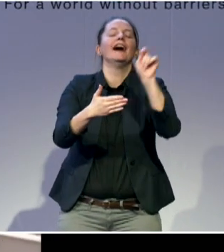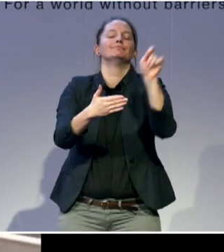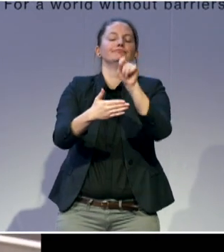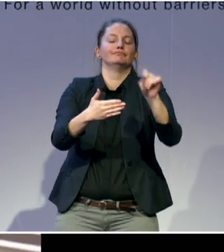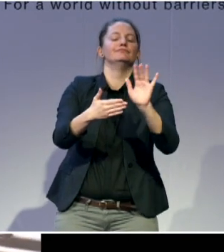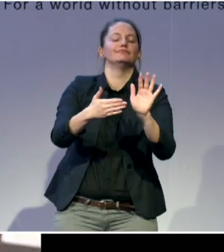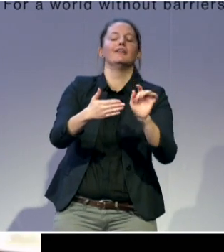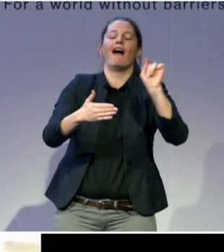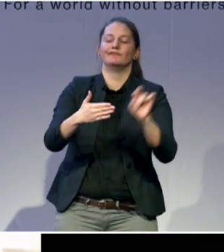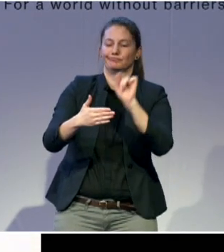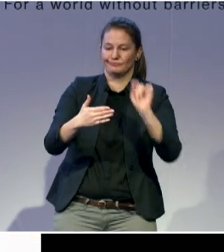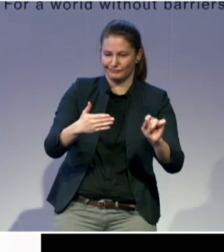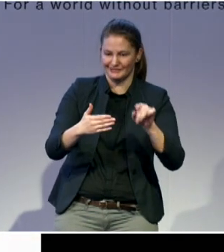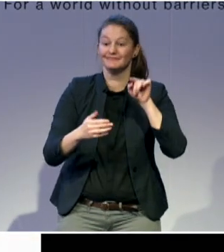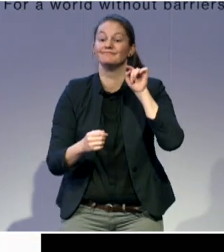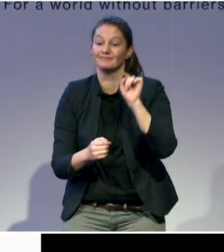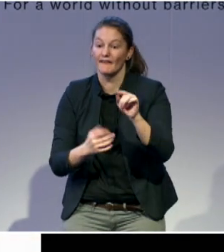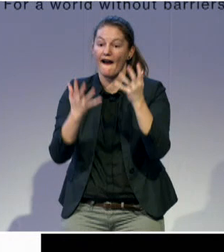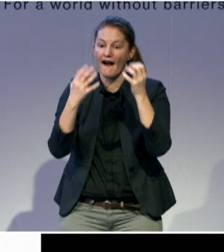confidentiality.